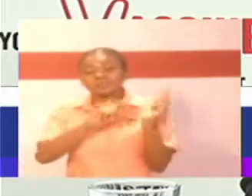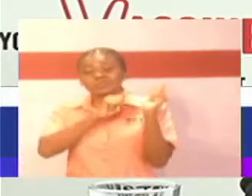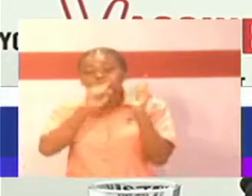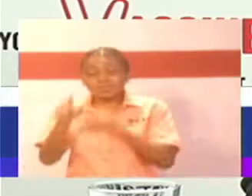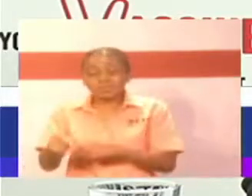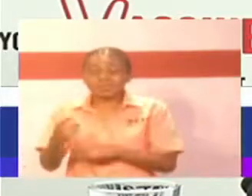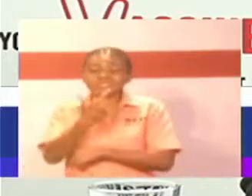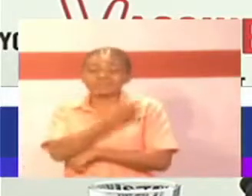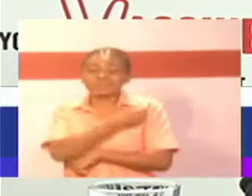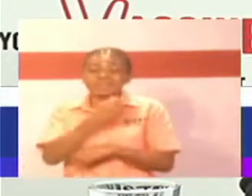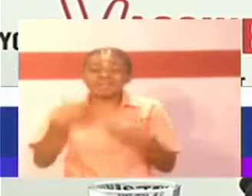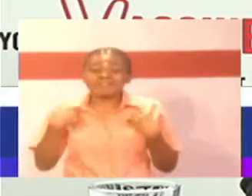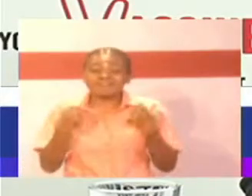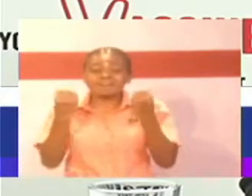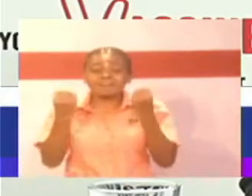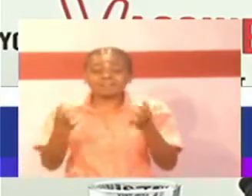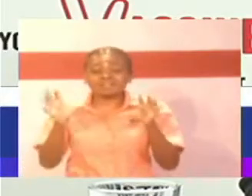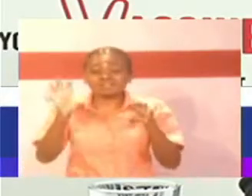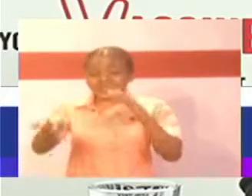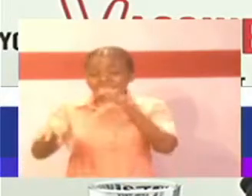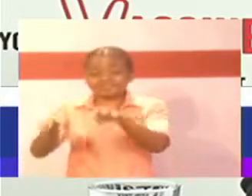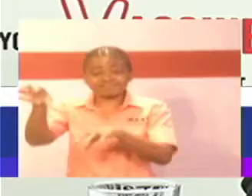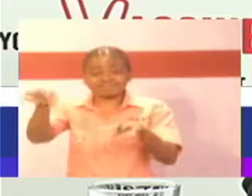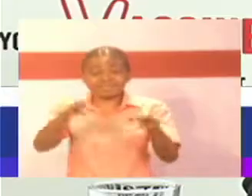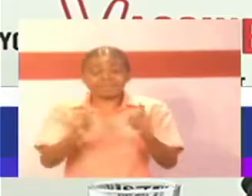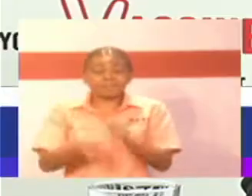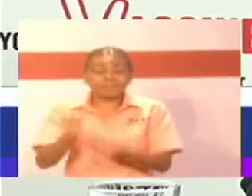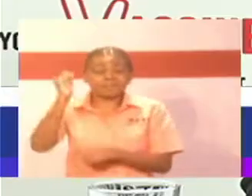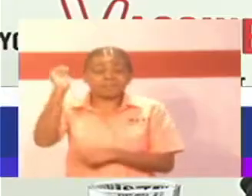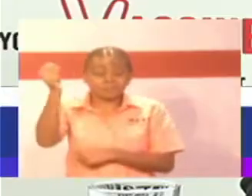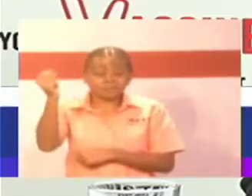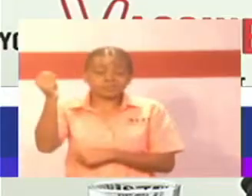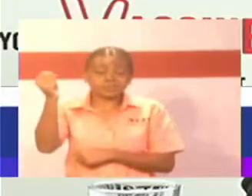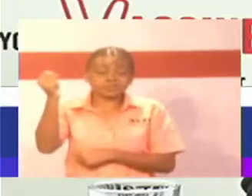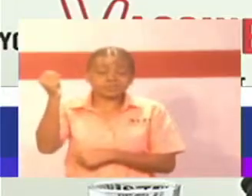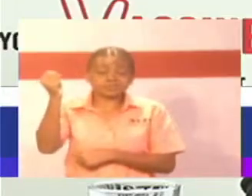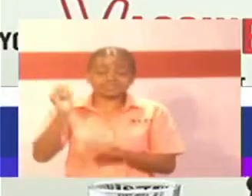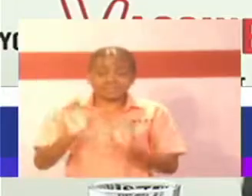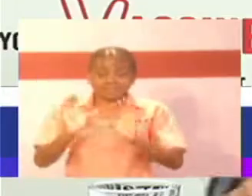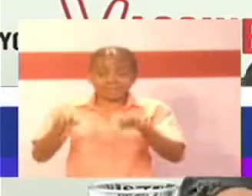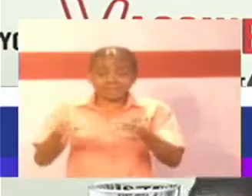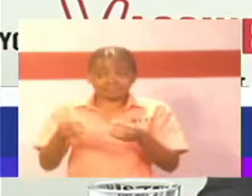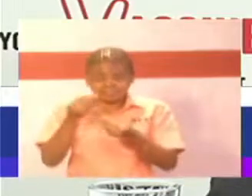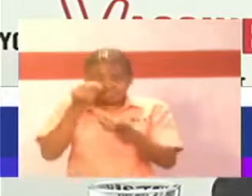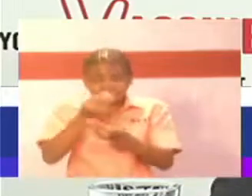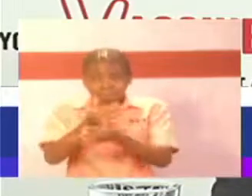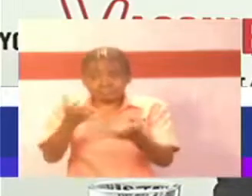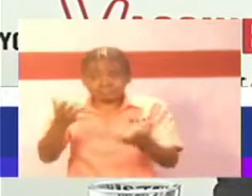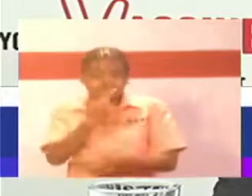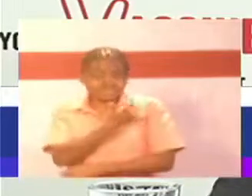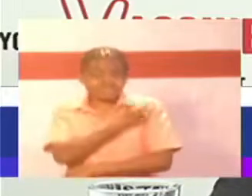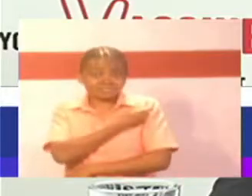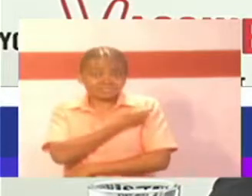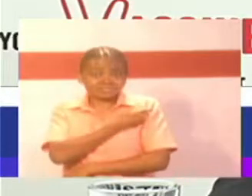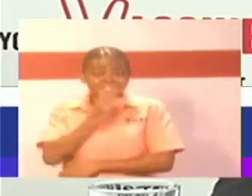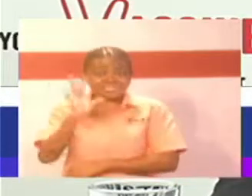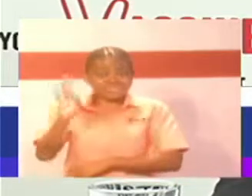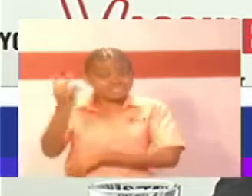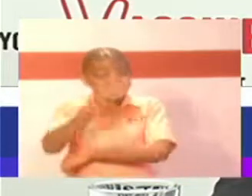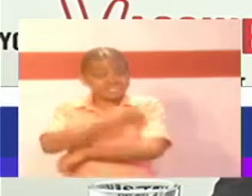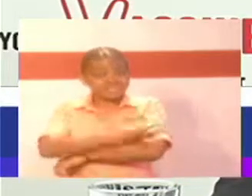several sites across Trinidad and Tobago with vaccination available 7 days per week throughout our